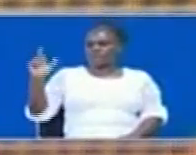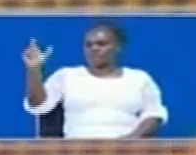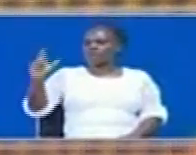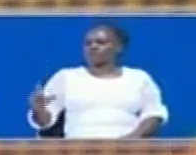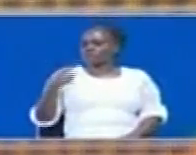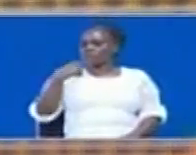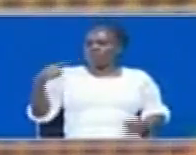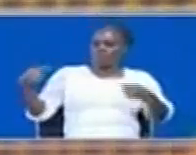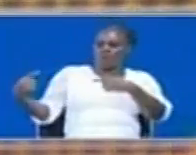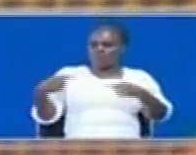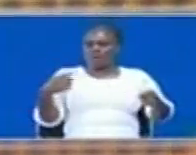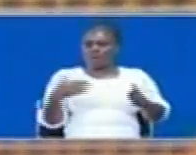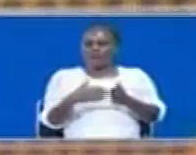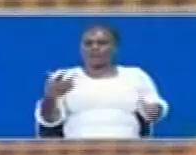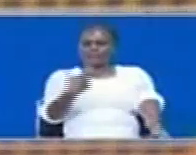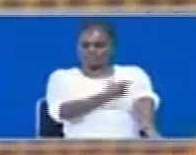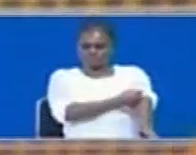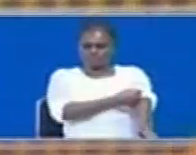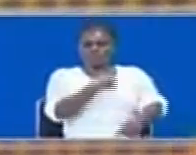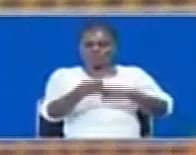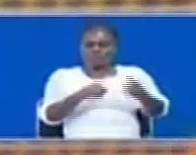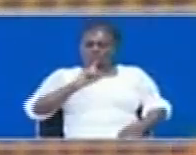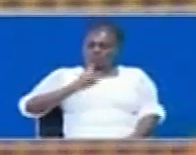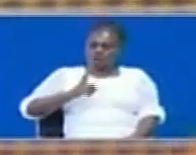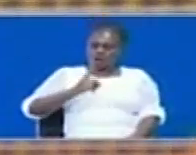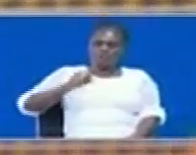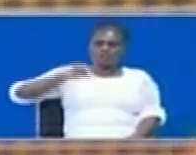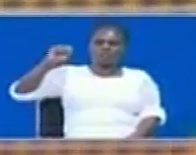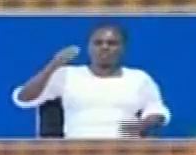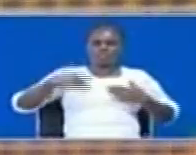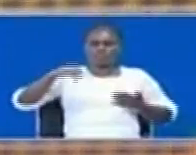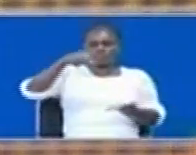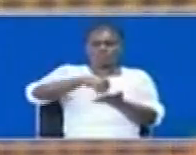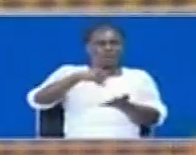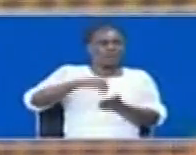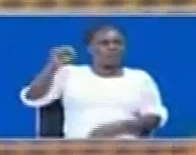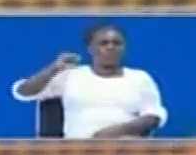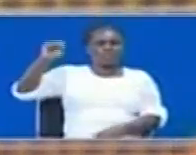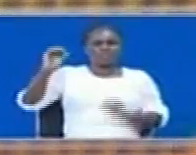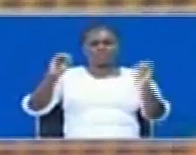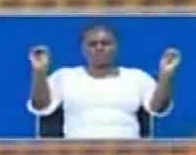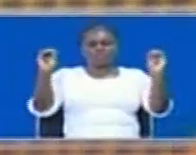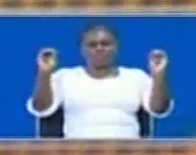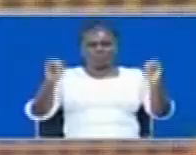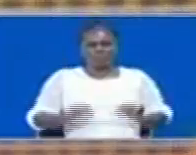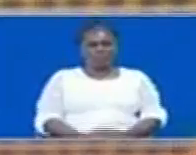kuwa vita dhidi ya mihadarati vitaendelea na kuwaonya wanasiasa dhidi ya kuingiza siasa katika swala hilo.